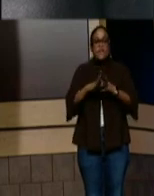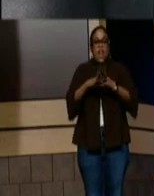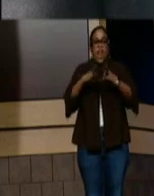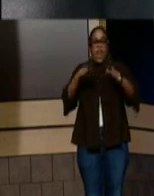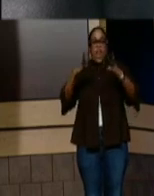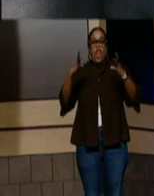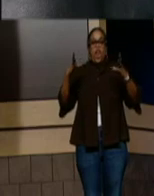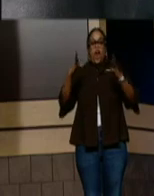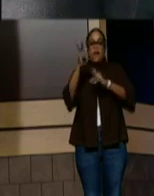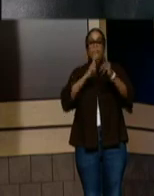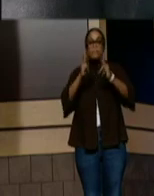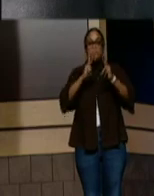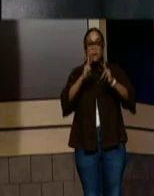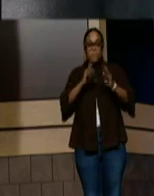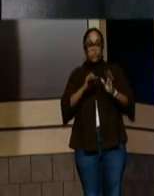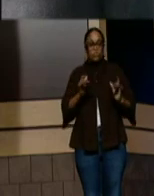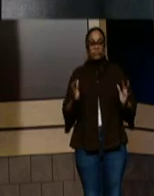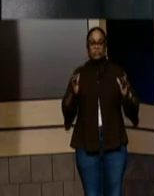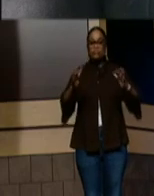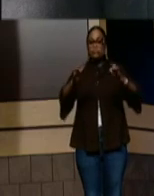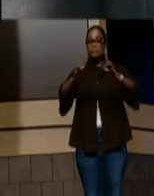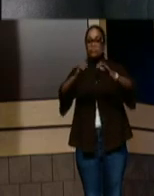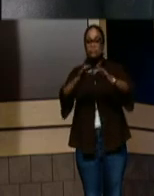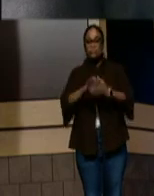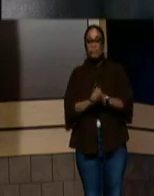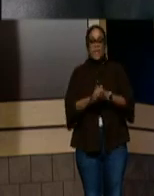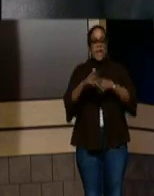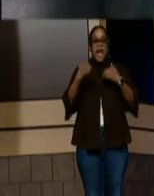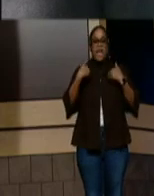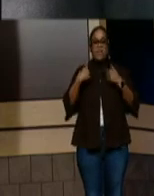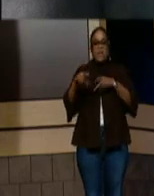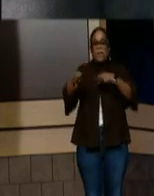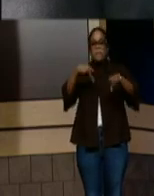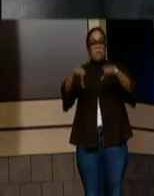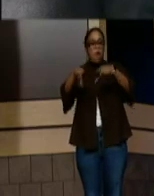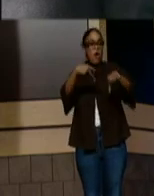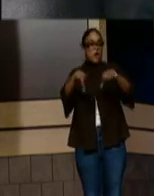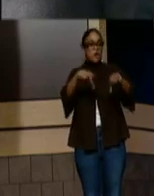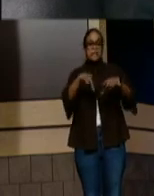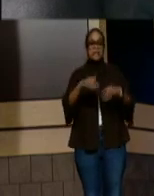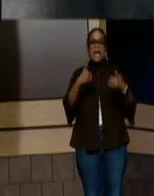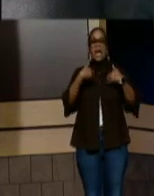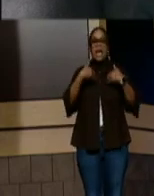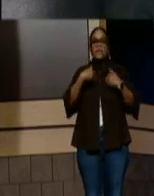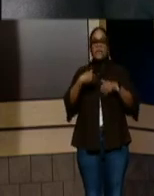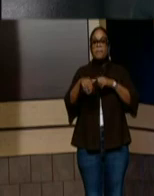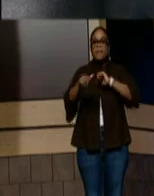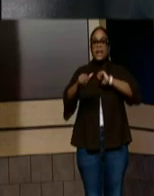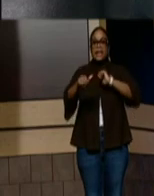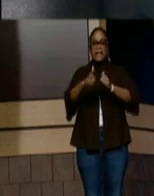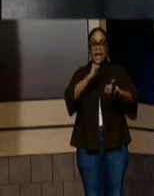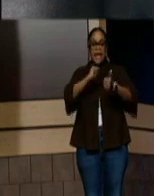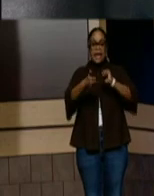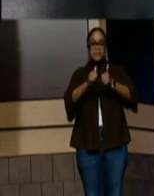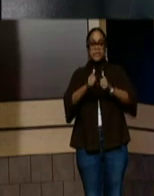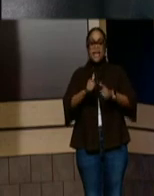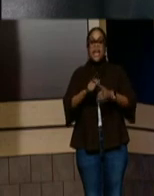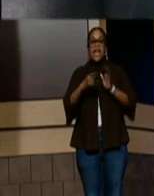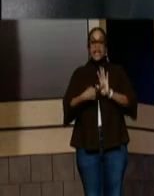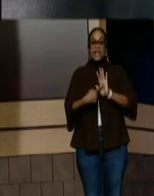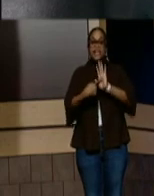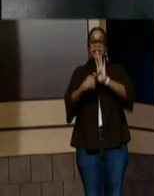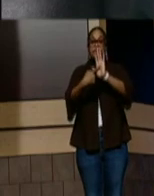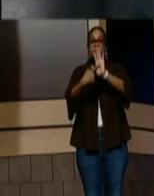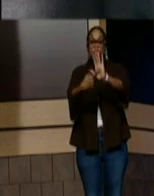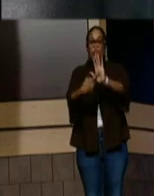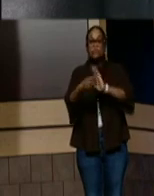gathering together, having what they call coronavirus parties, soccer matches. But it exposes those persons, and